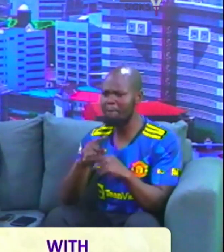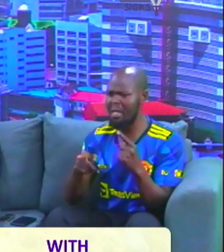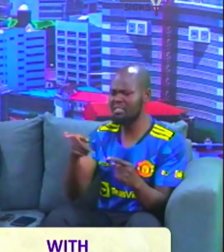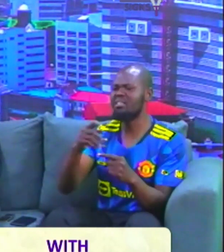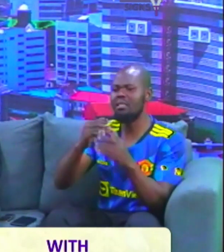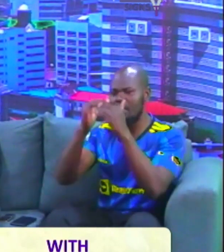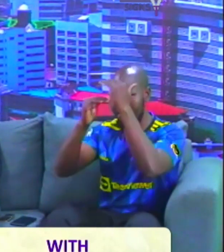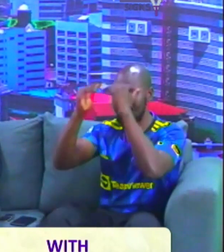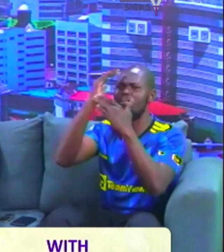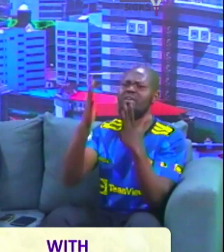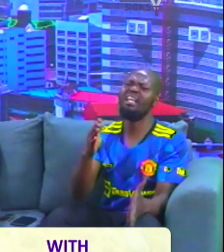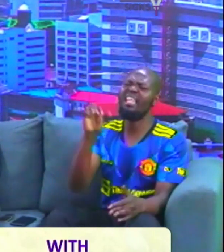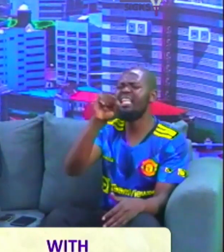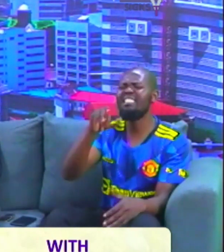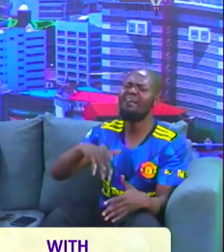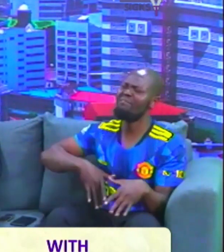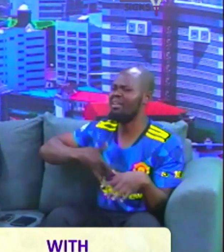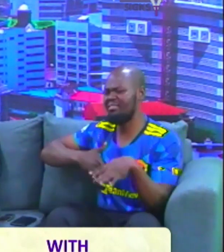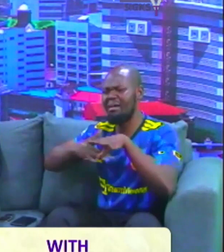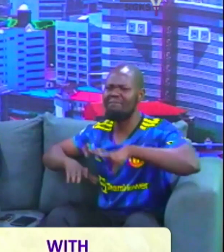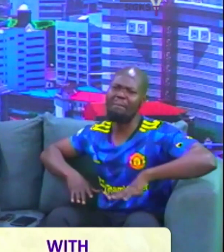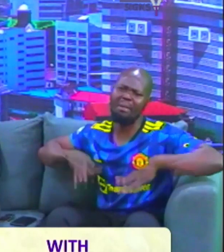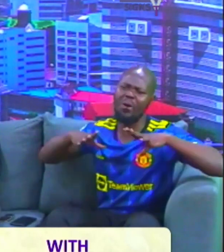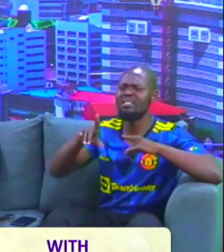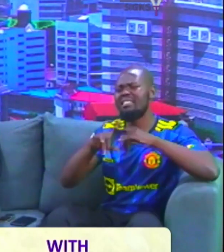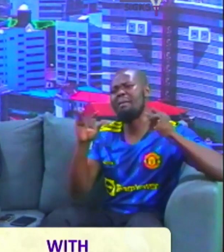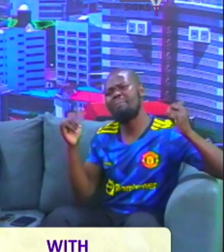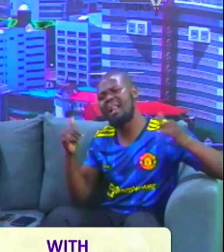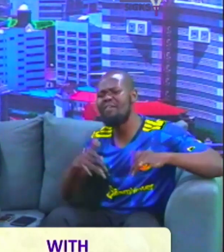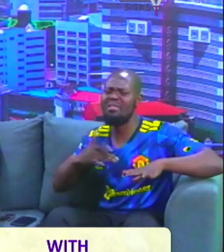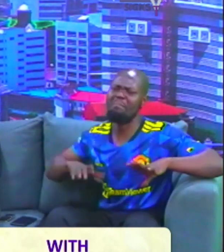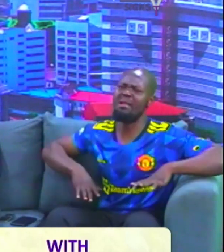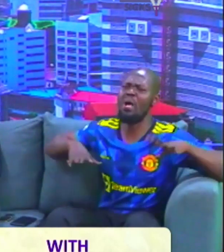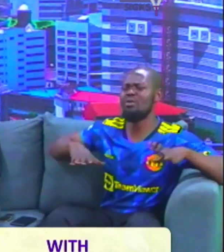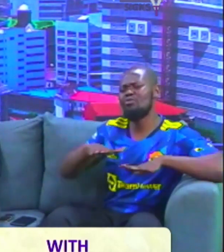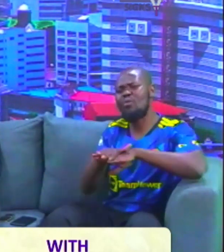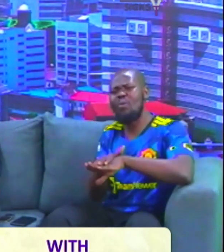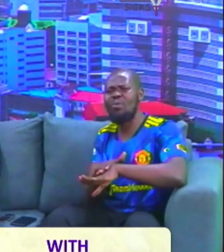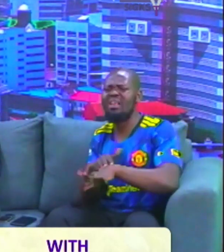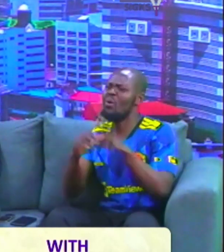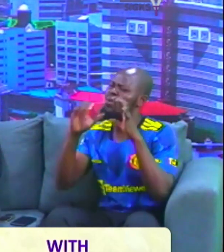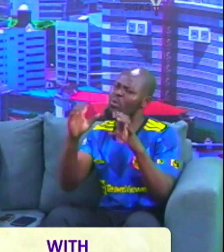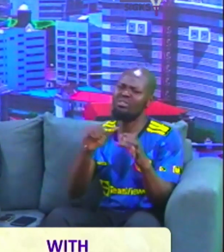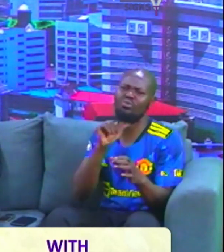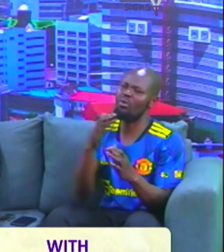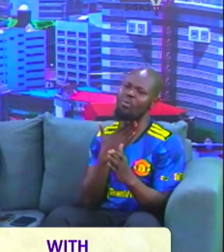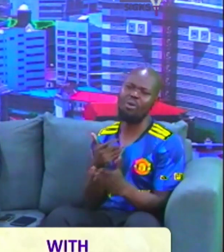the confidence that he has, I am sure he's going to be a lot of help for us in the forward. So,